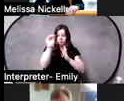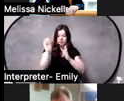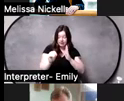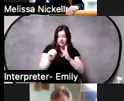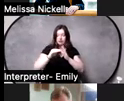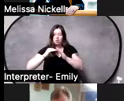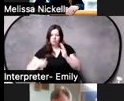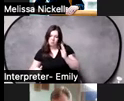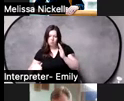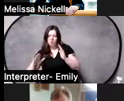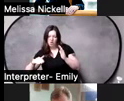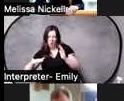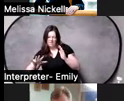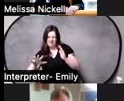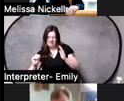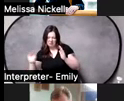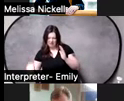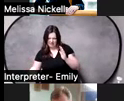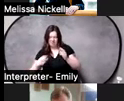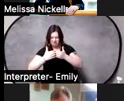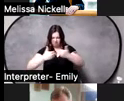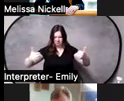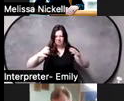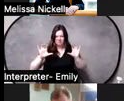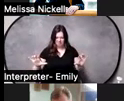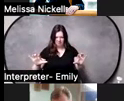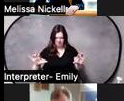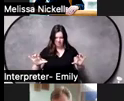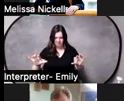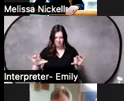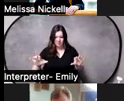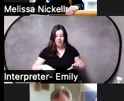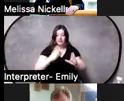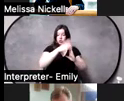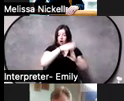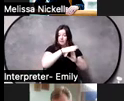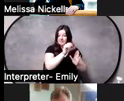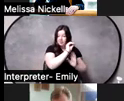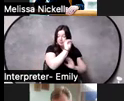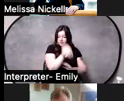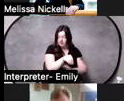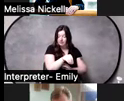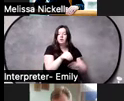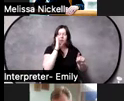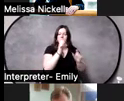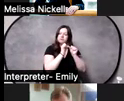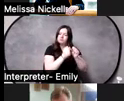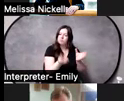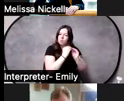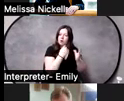top 50% will actually be discussed at the study section. And then those in the lower 50% will not be